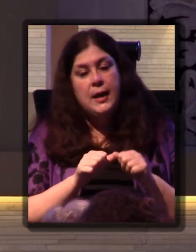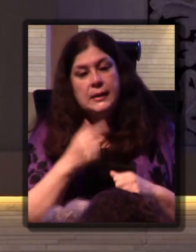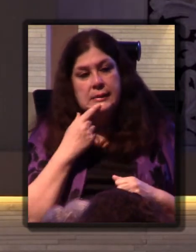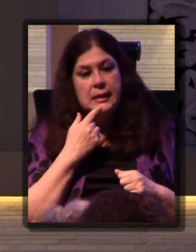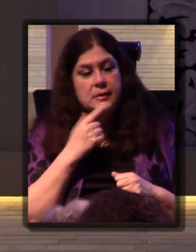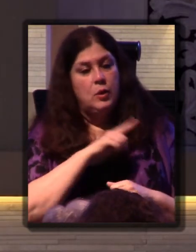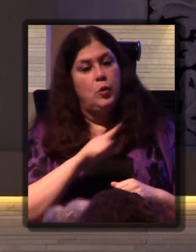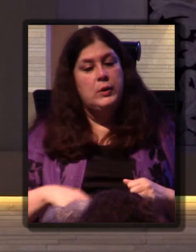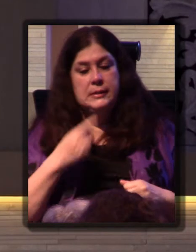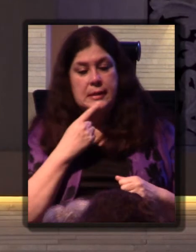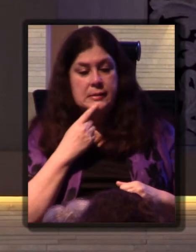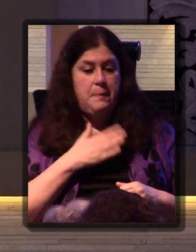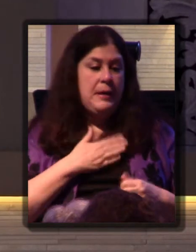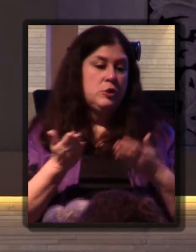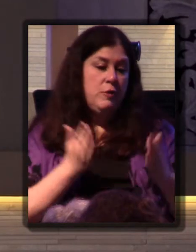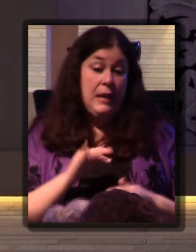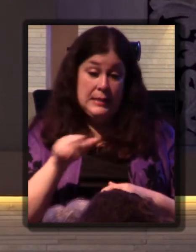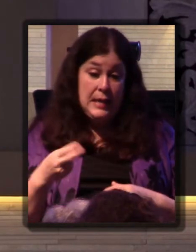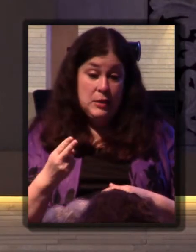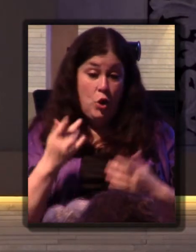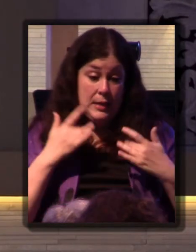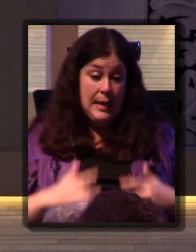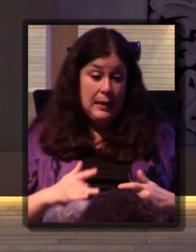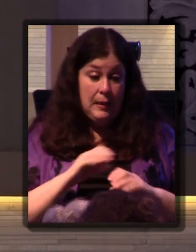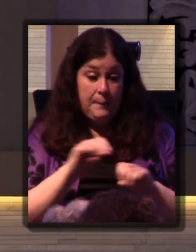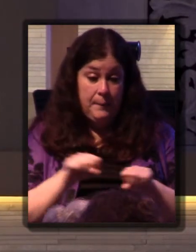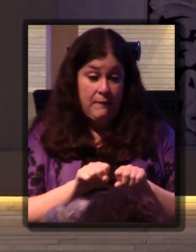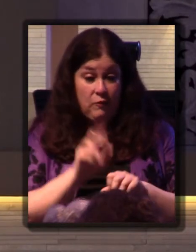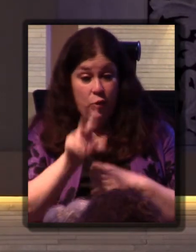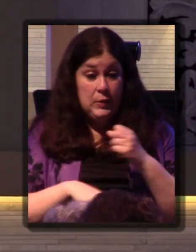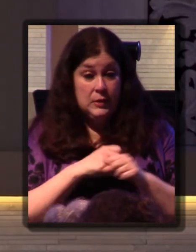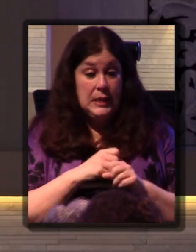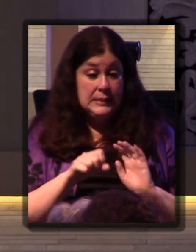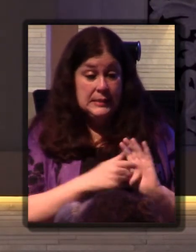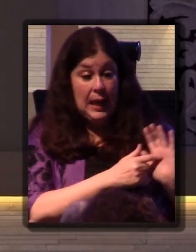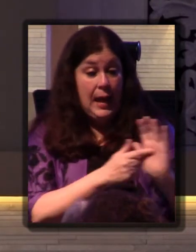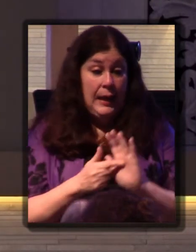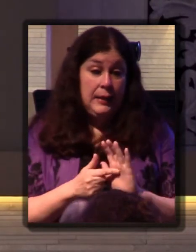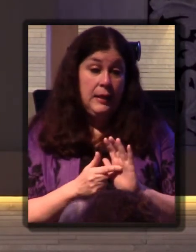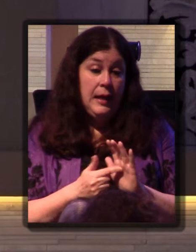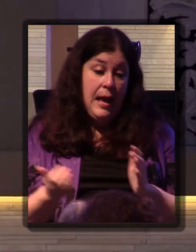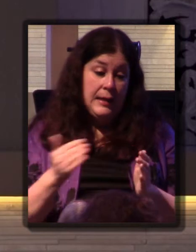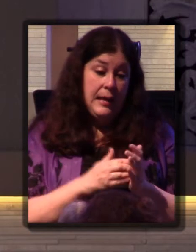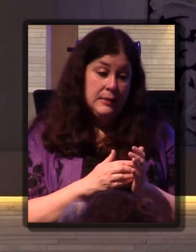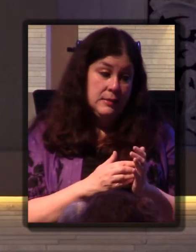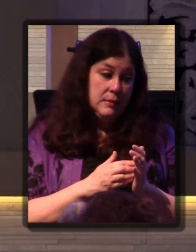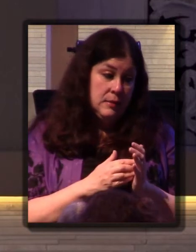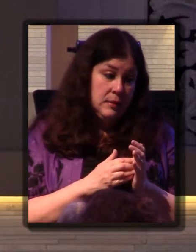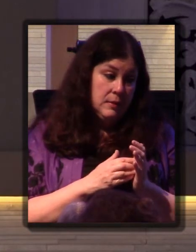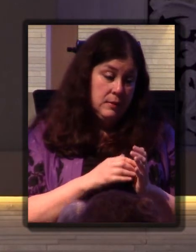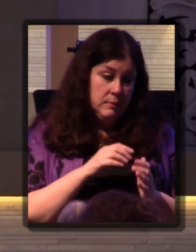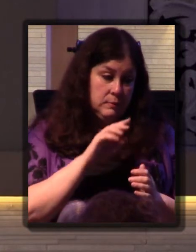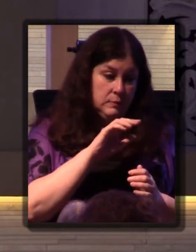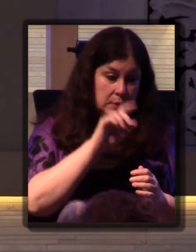on and he says, and the Lord said, even my servant Isaiah has gone naked and barefoot 3 years as a sign and token against